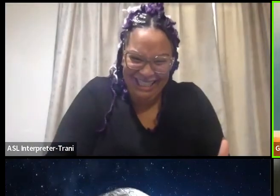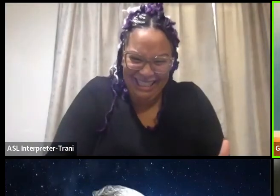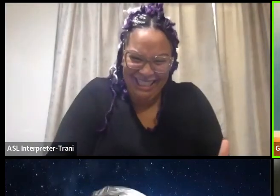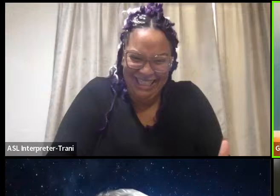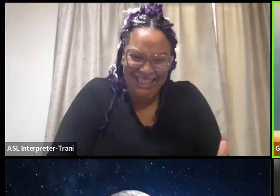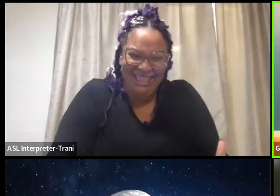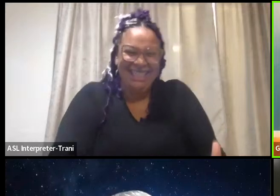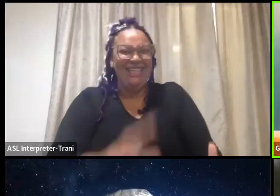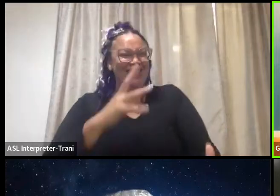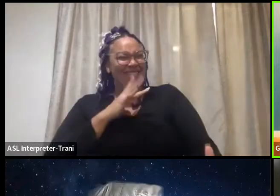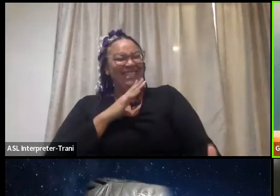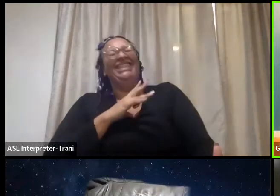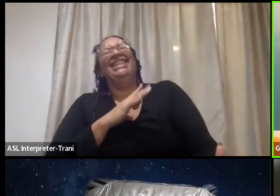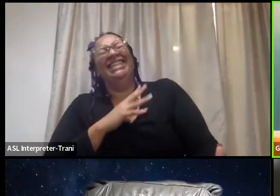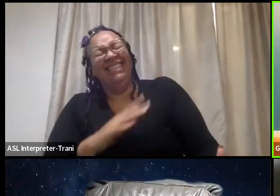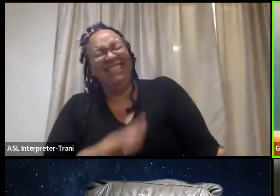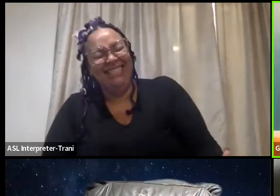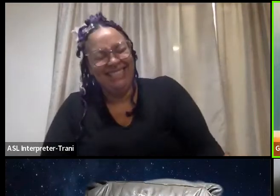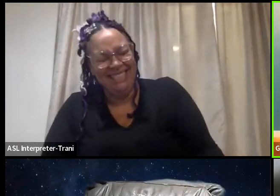Cool.